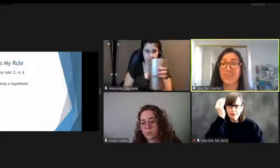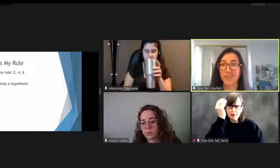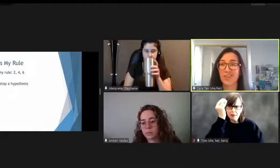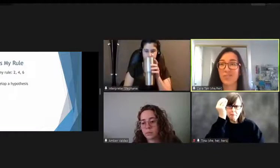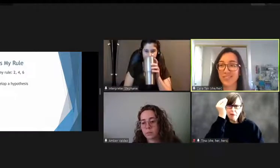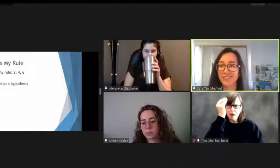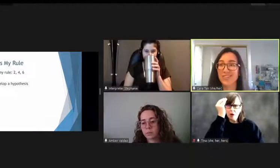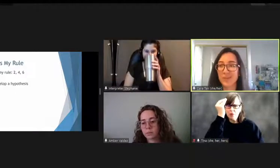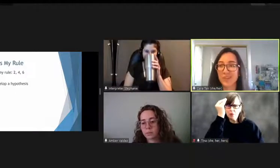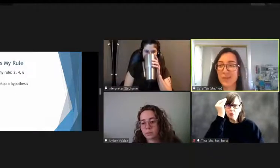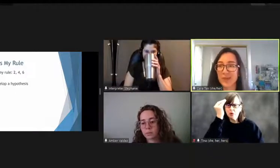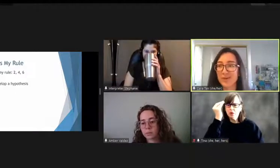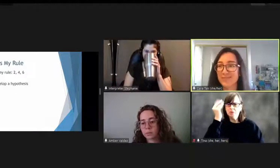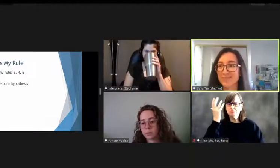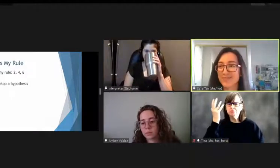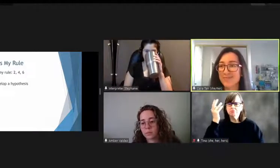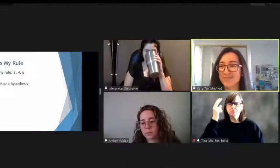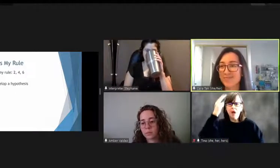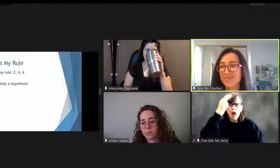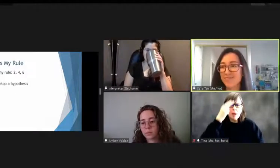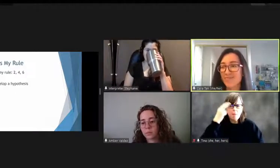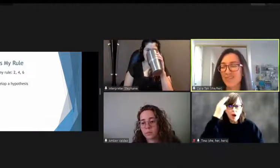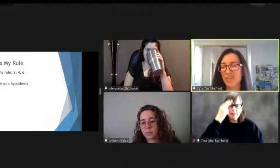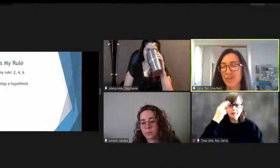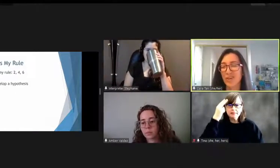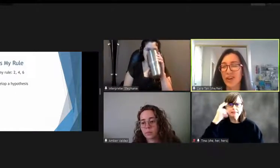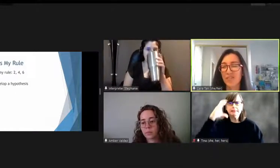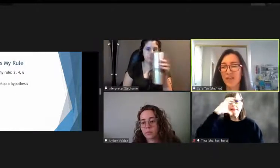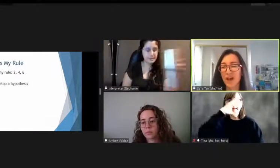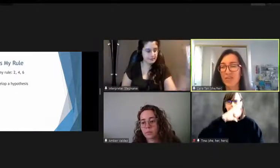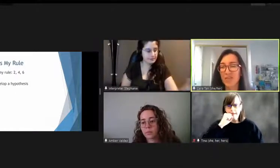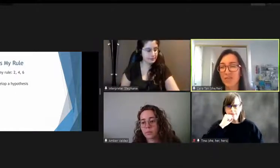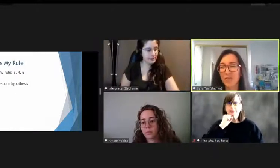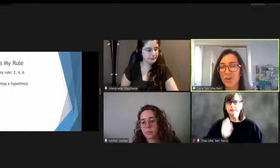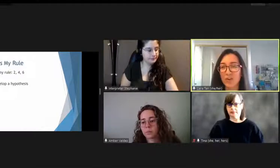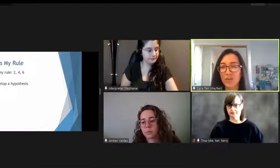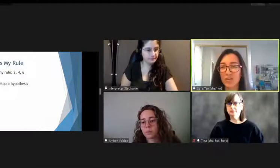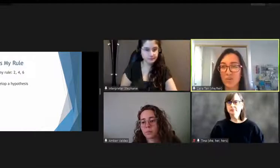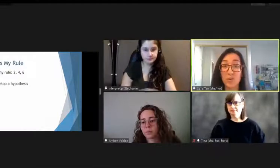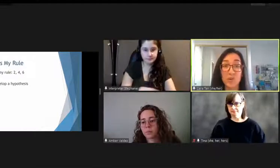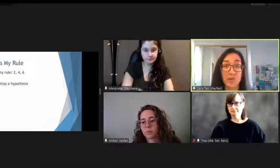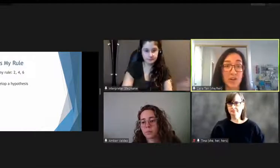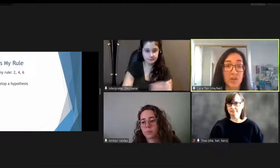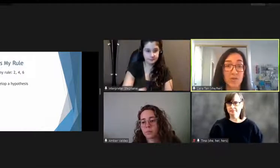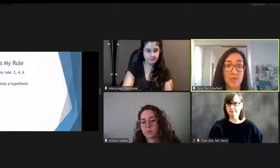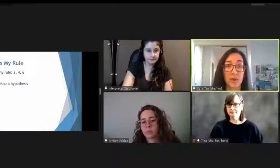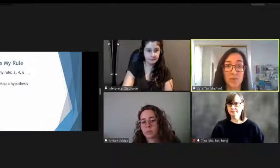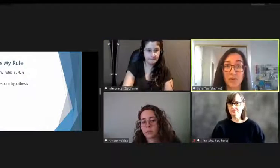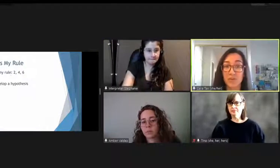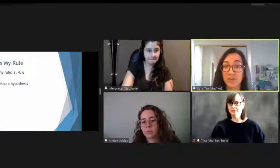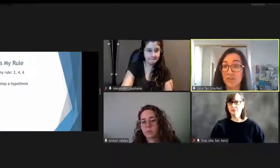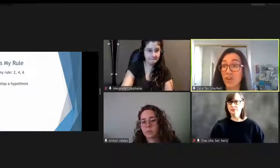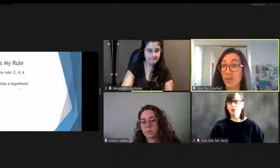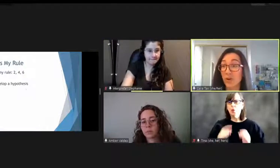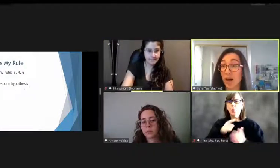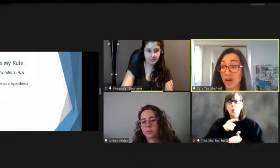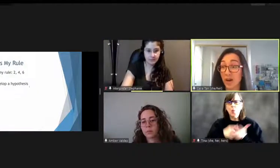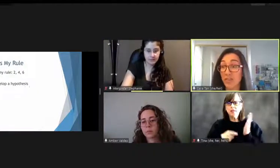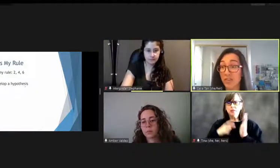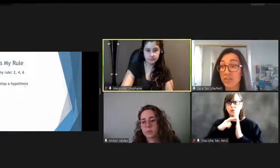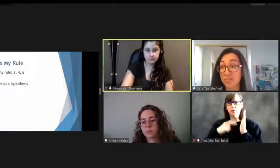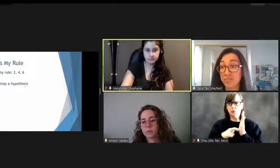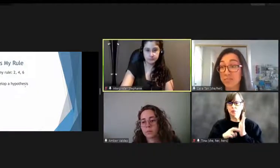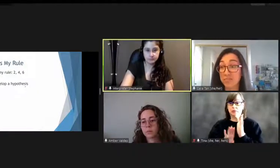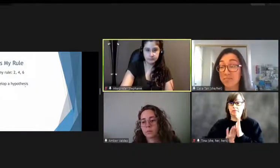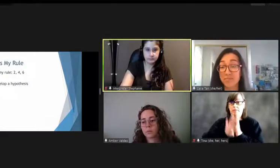it down on your notes, on your piece of paper. Right? So have a recording of what you think my rule is. Develop a